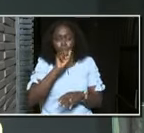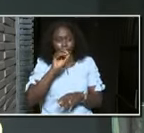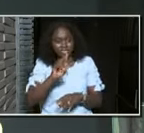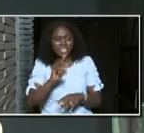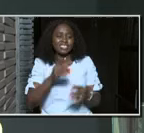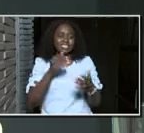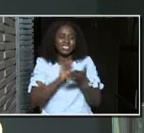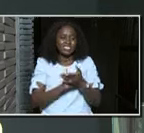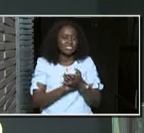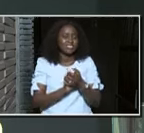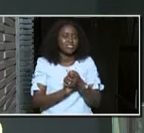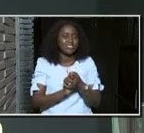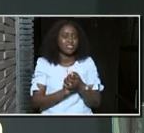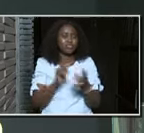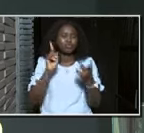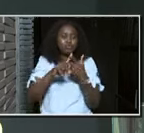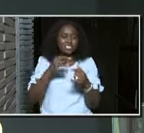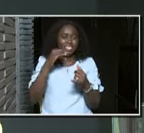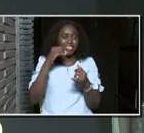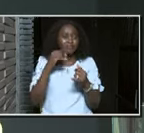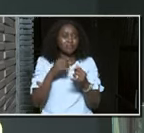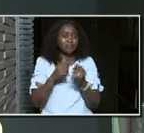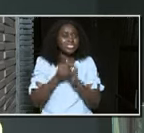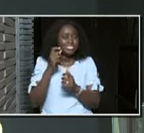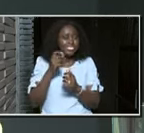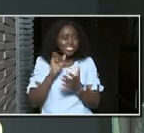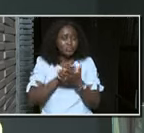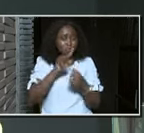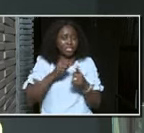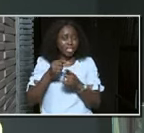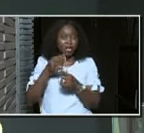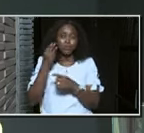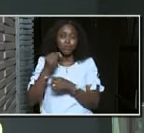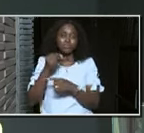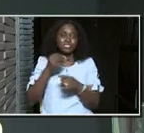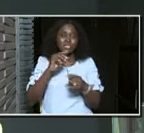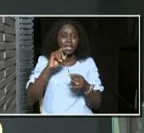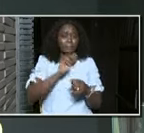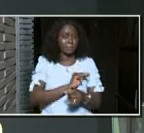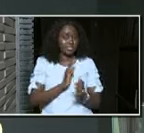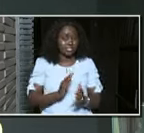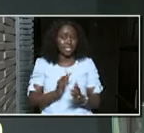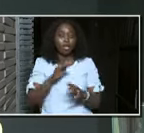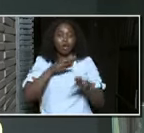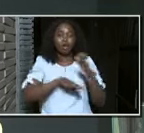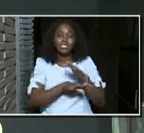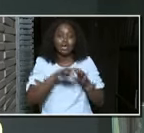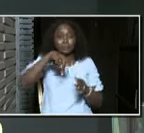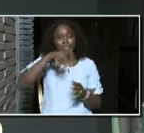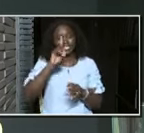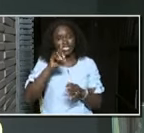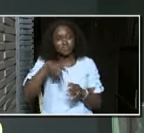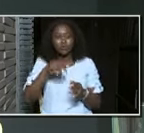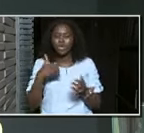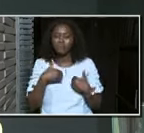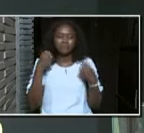governor, and even when I was minister under the PDP, we had so many issues with so